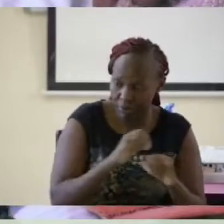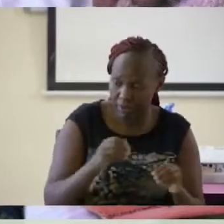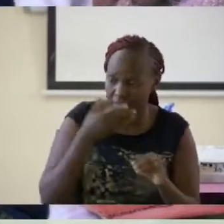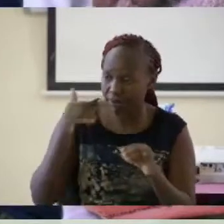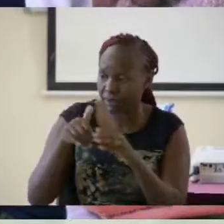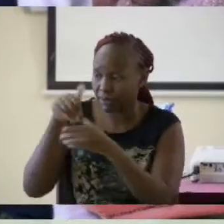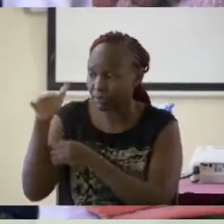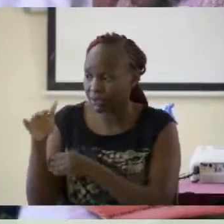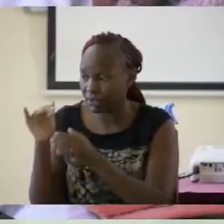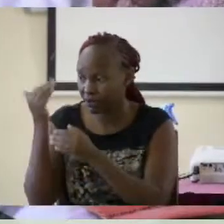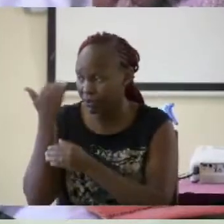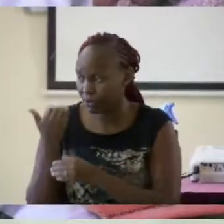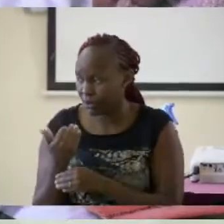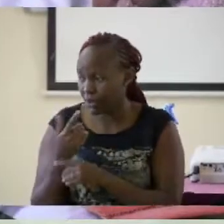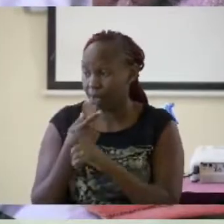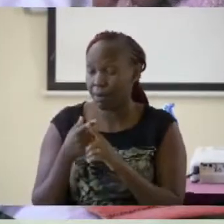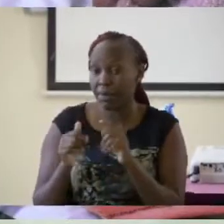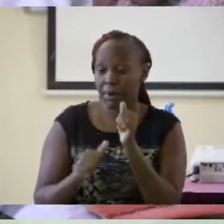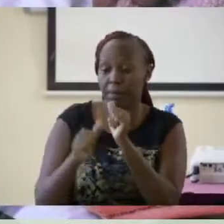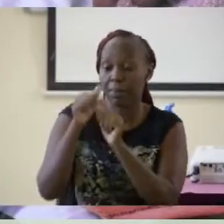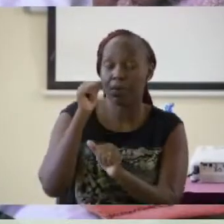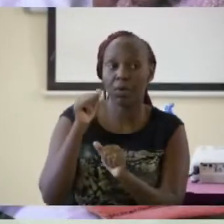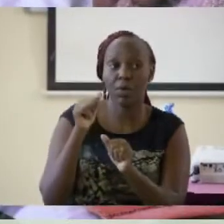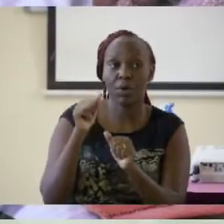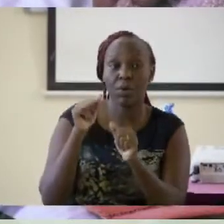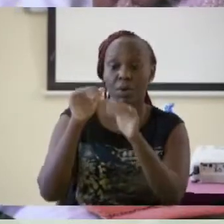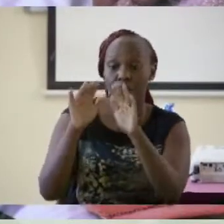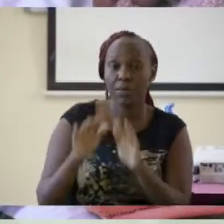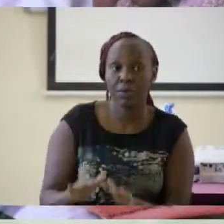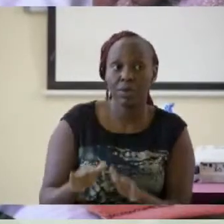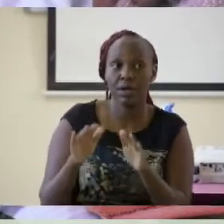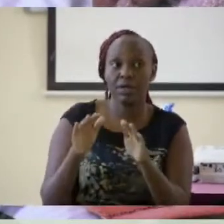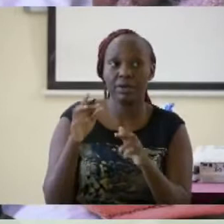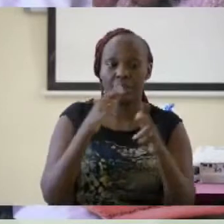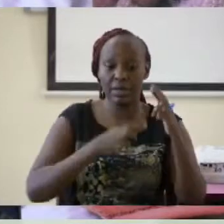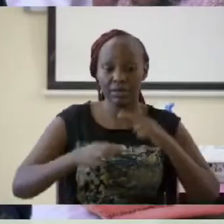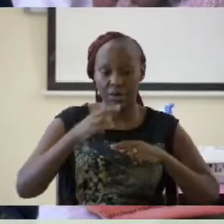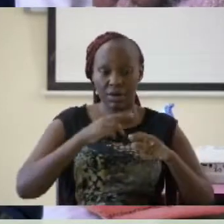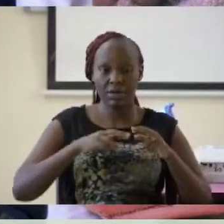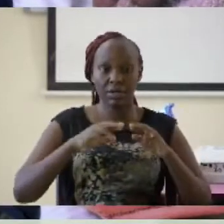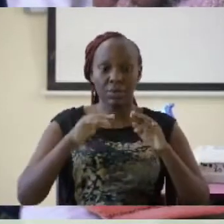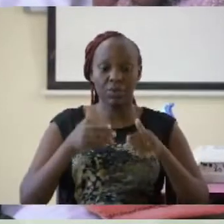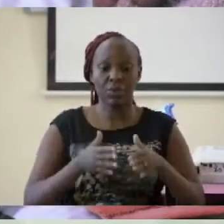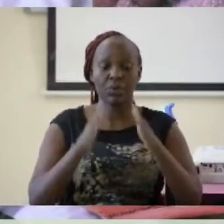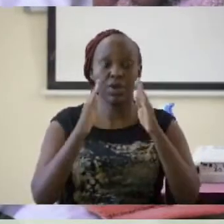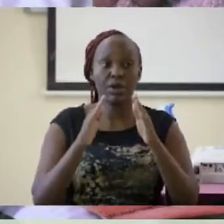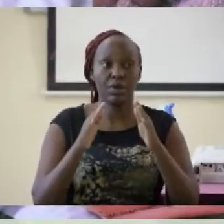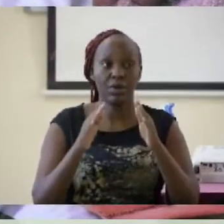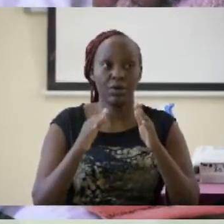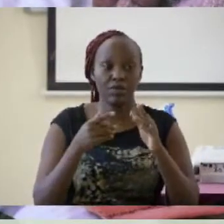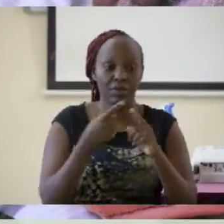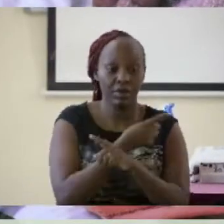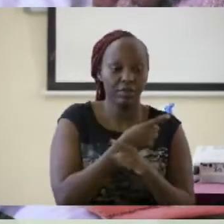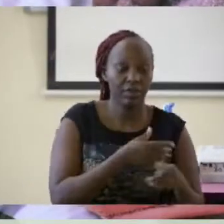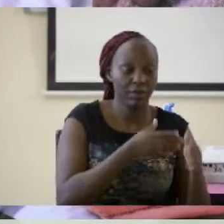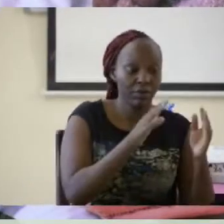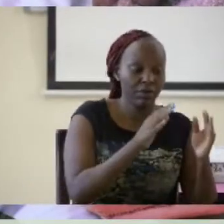it outside. But most importantly is the restorative aspect of the alternative justice system.